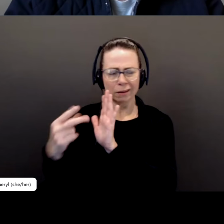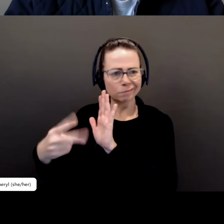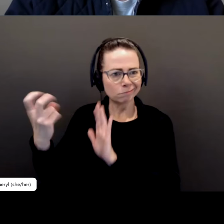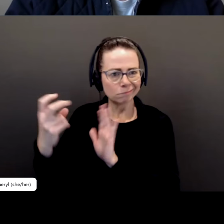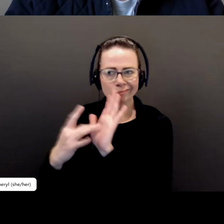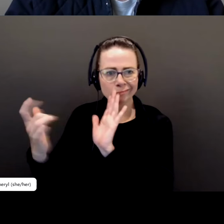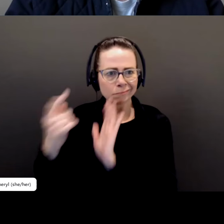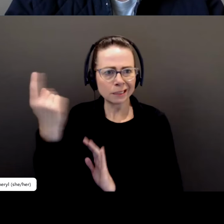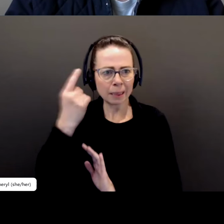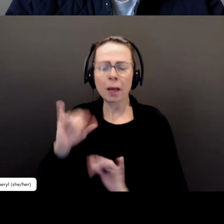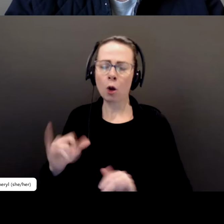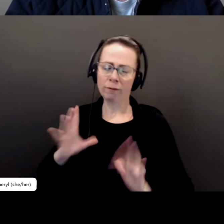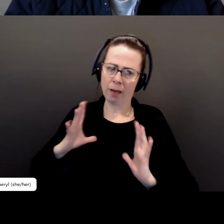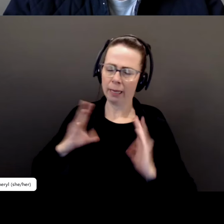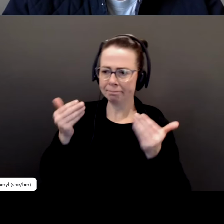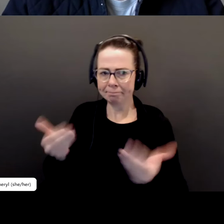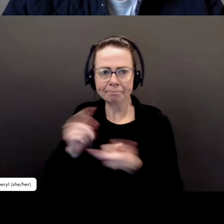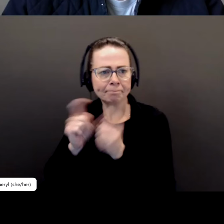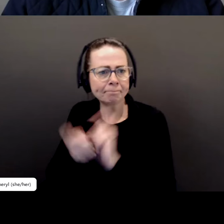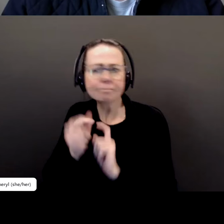in the future?